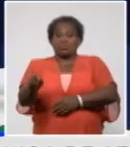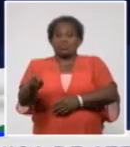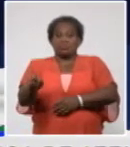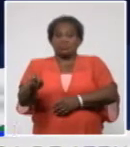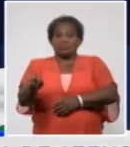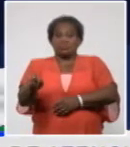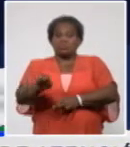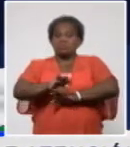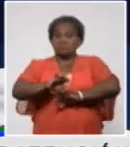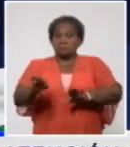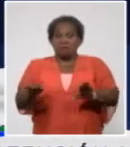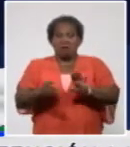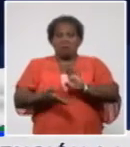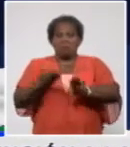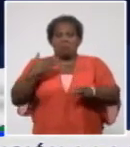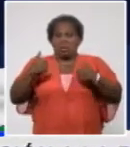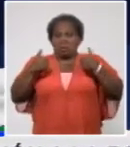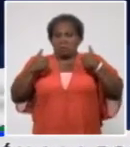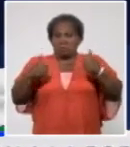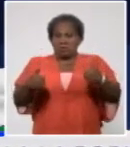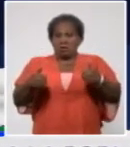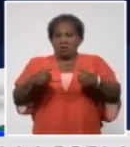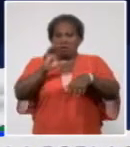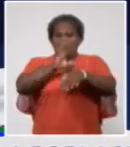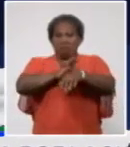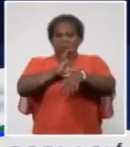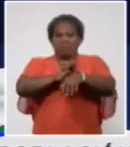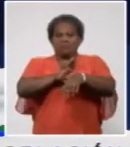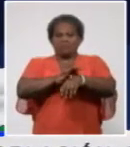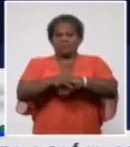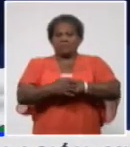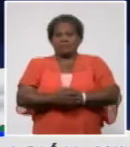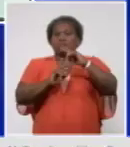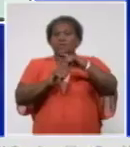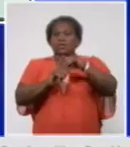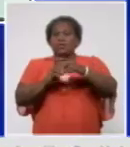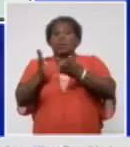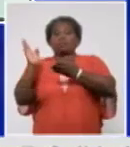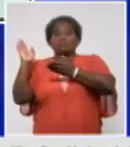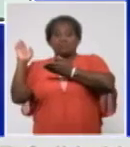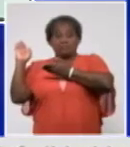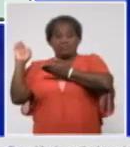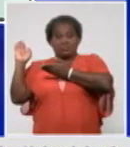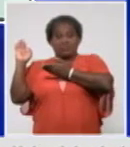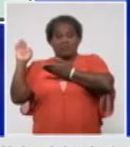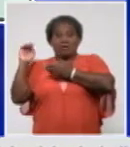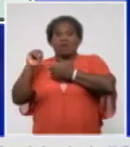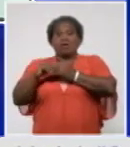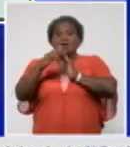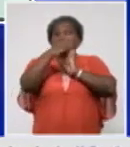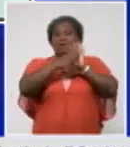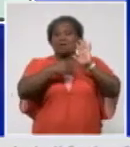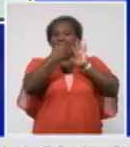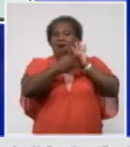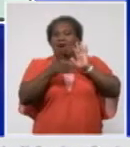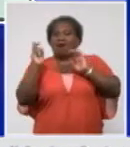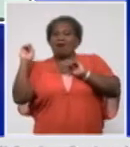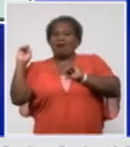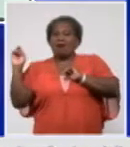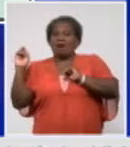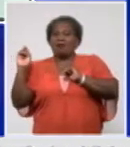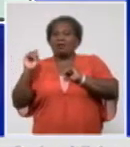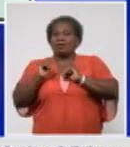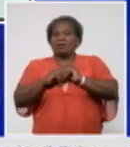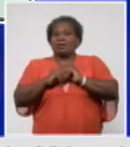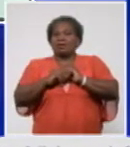closely monitored. Finally, I will ask Leonardo's help to bring up the updated chart that shows the indicators